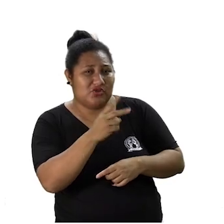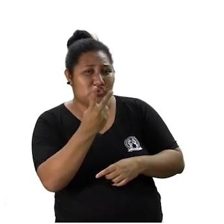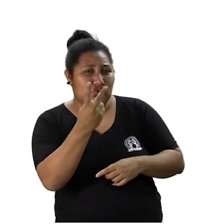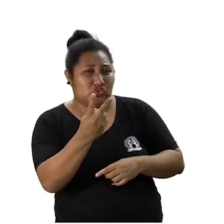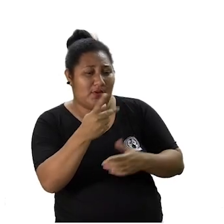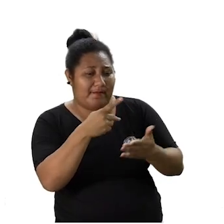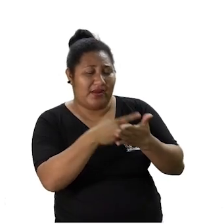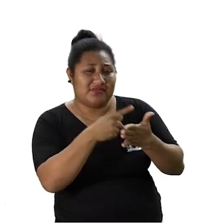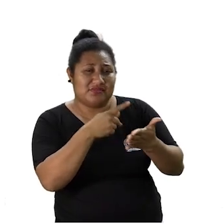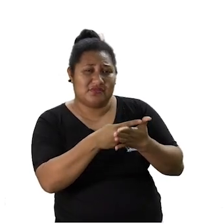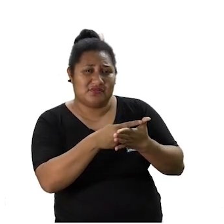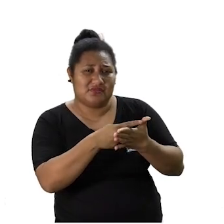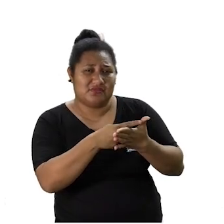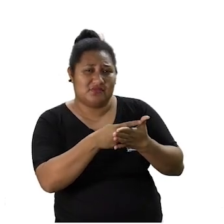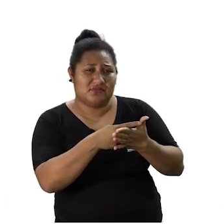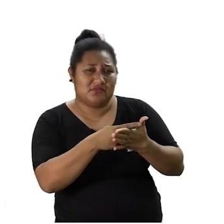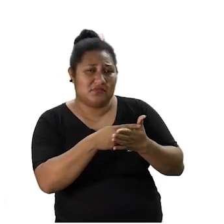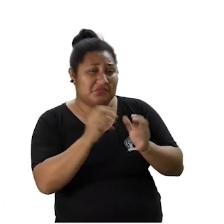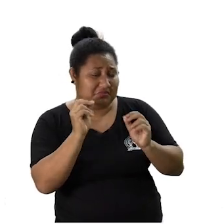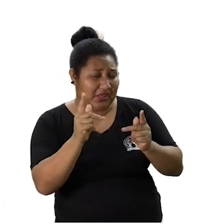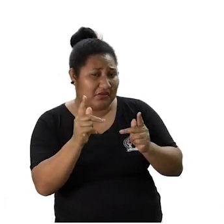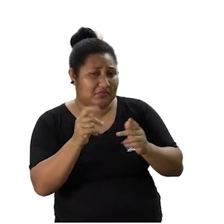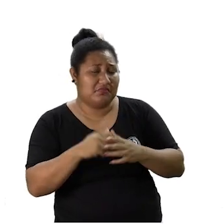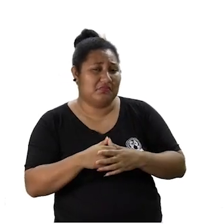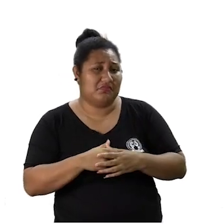parts? Okay.